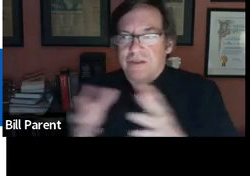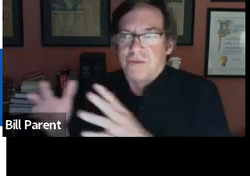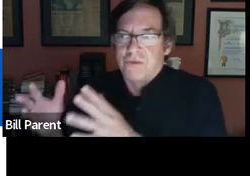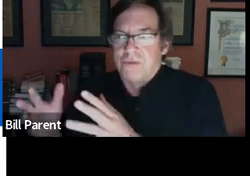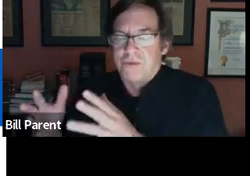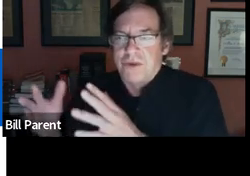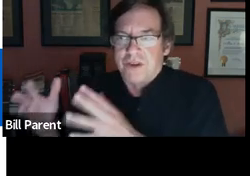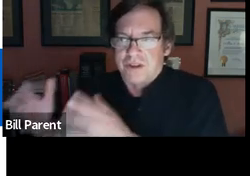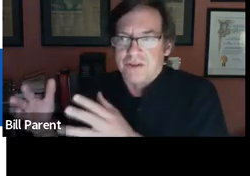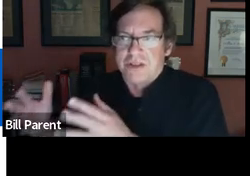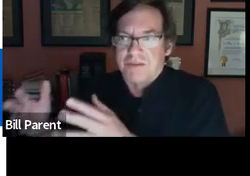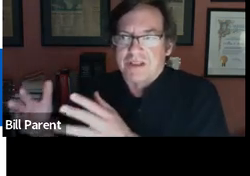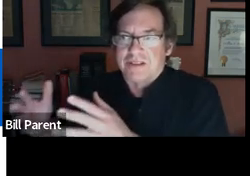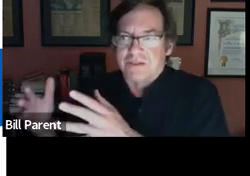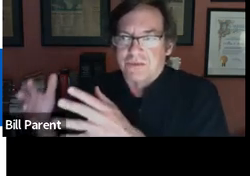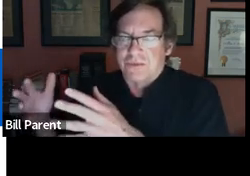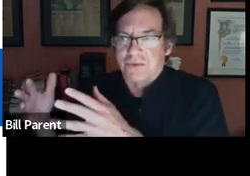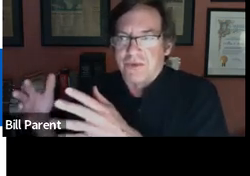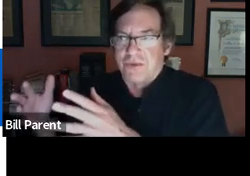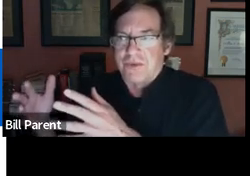but we want to do something.